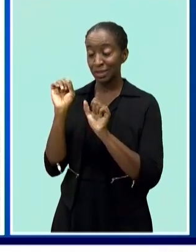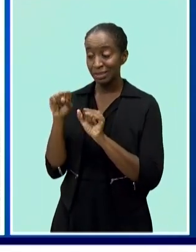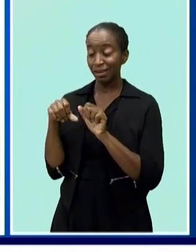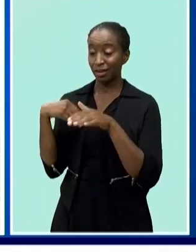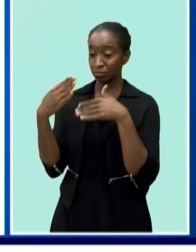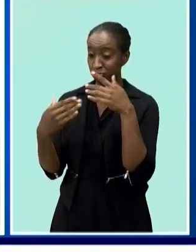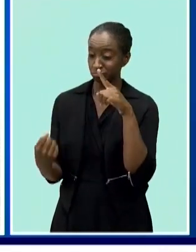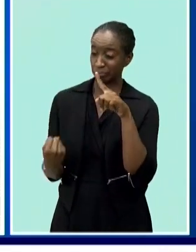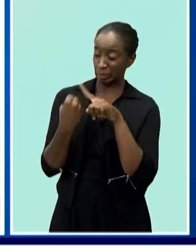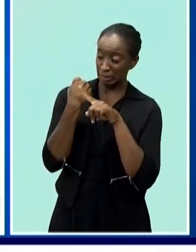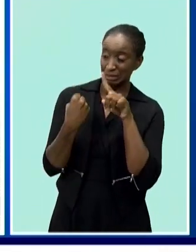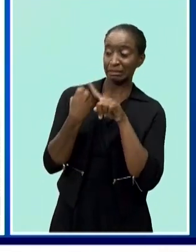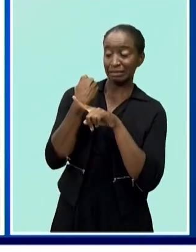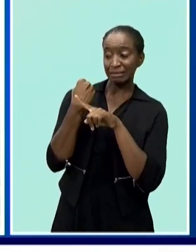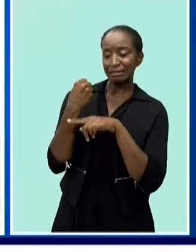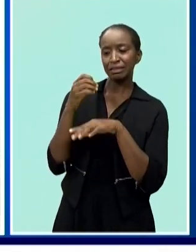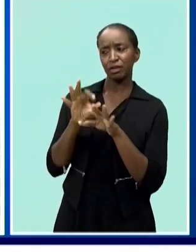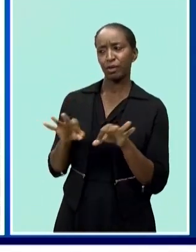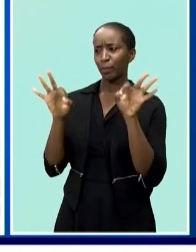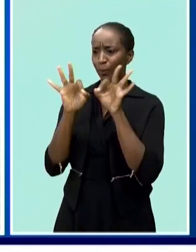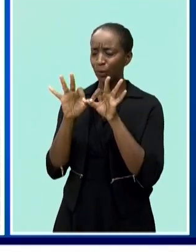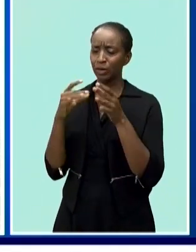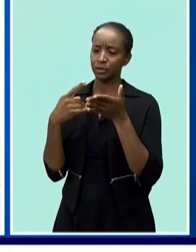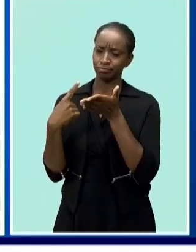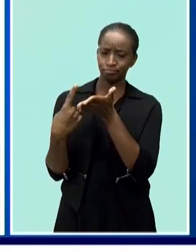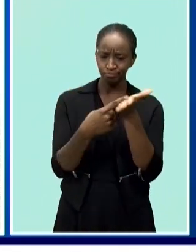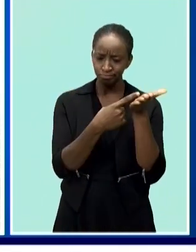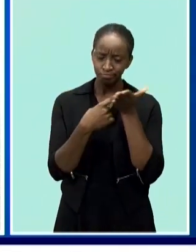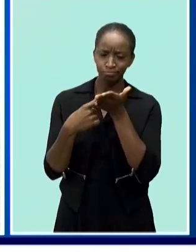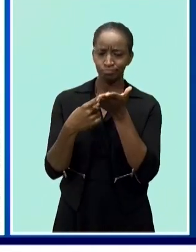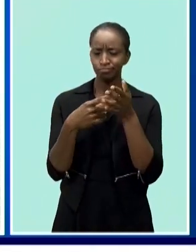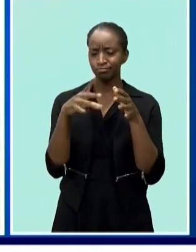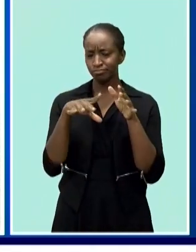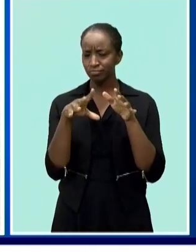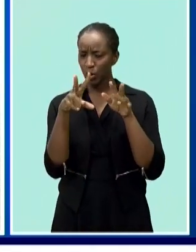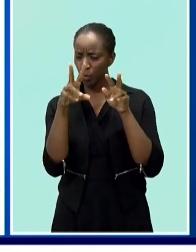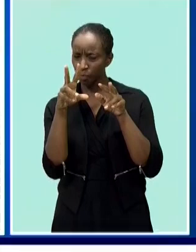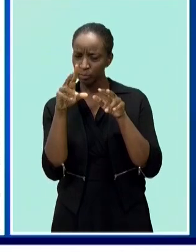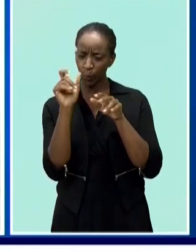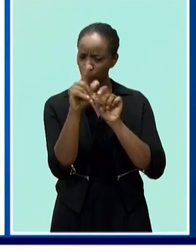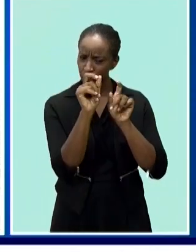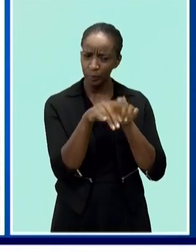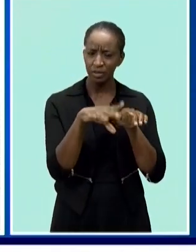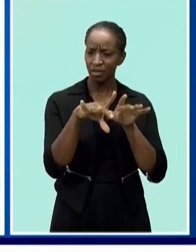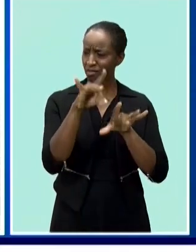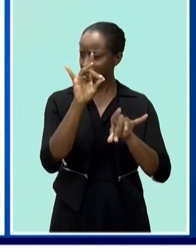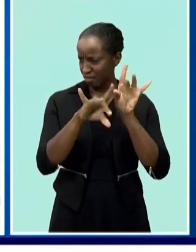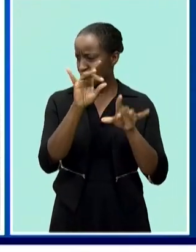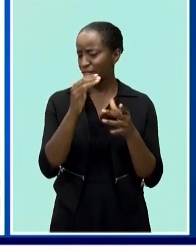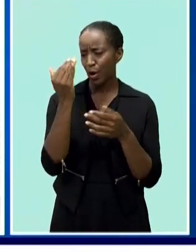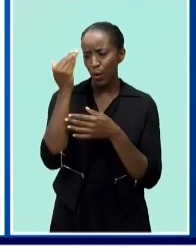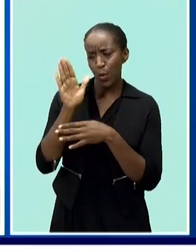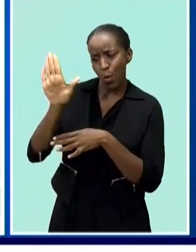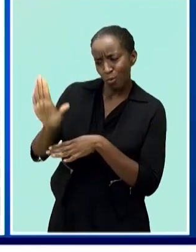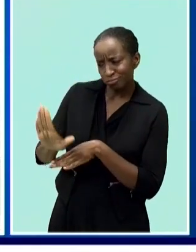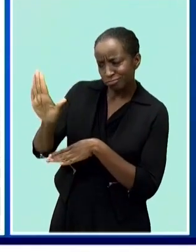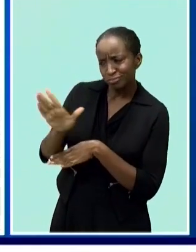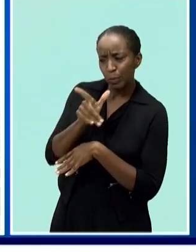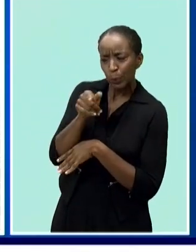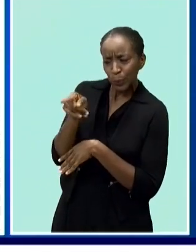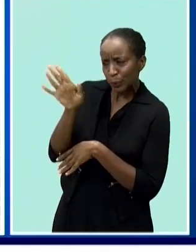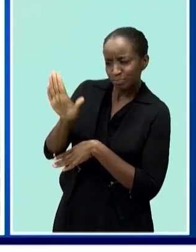need to explore in relationships about the type of person you're getting involved with. As I said, the island is